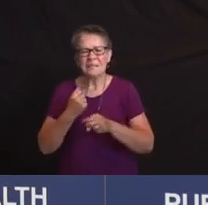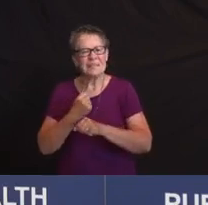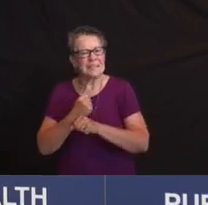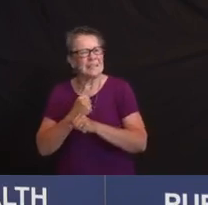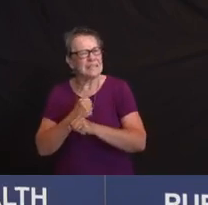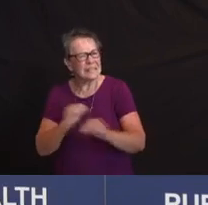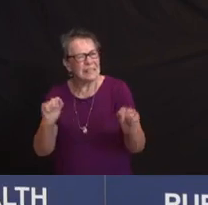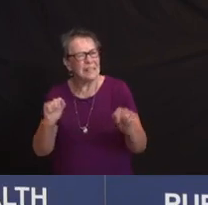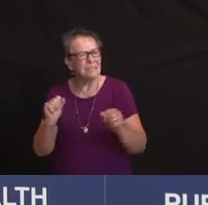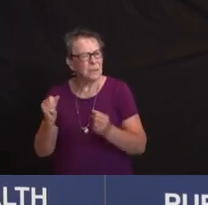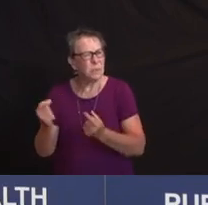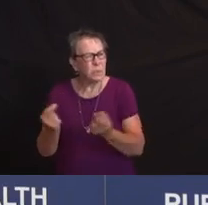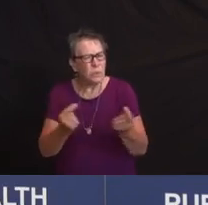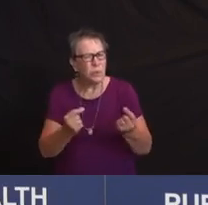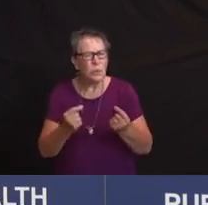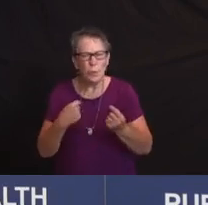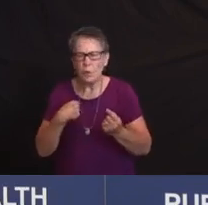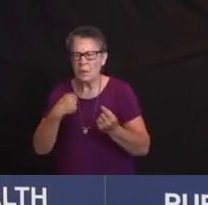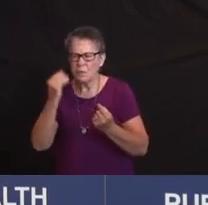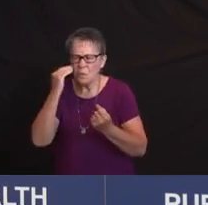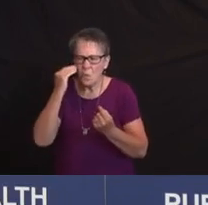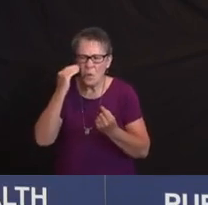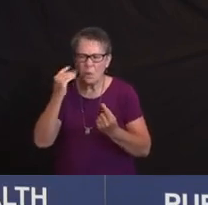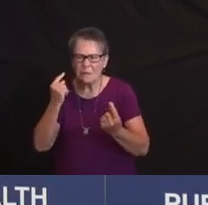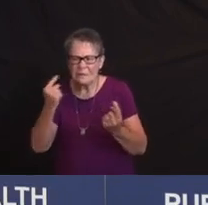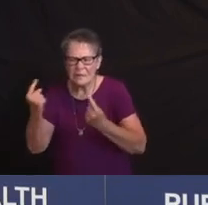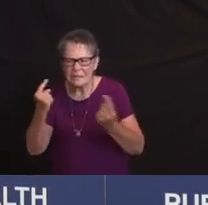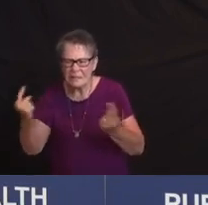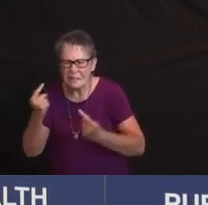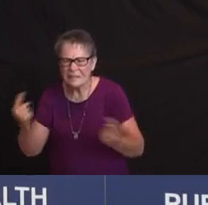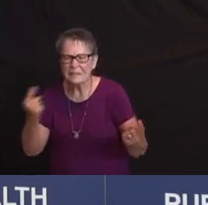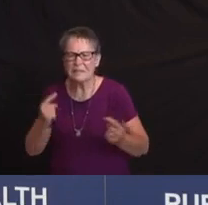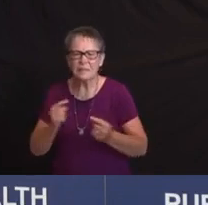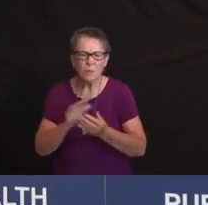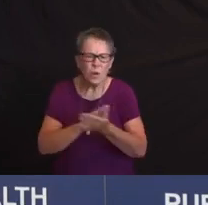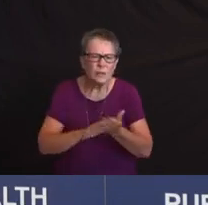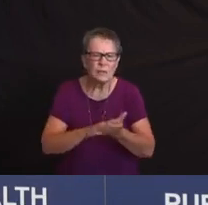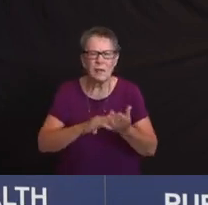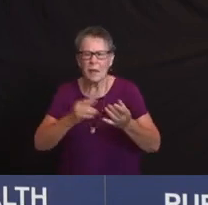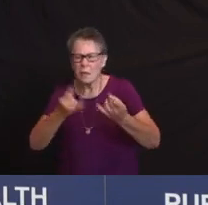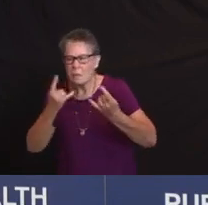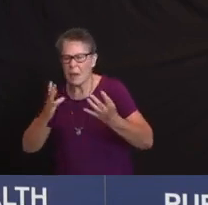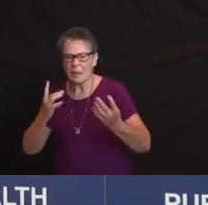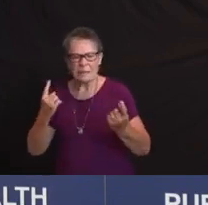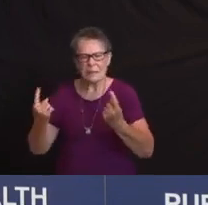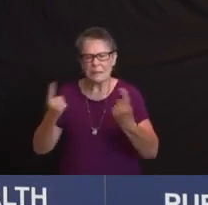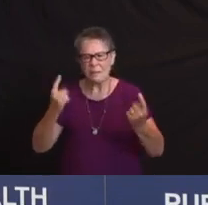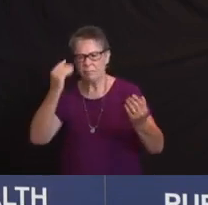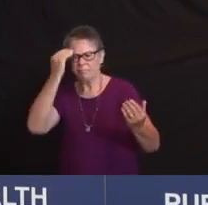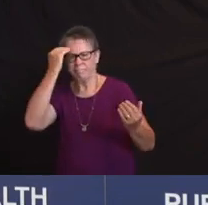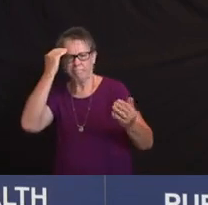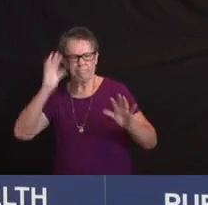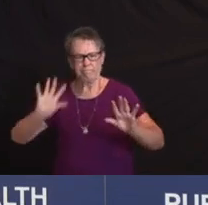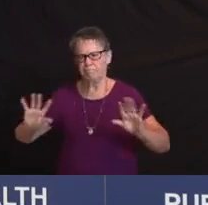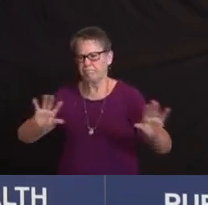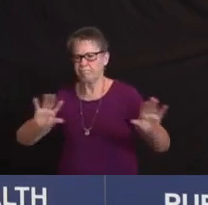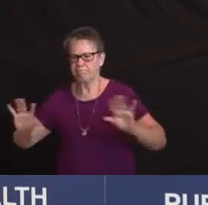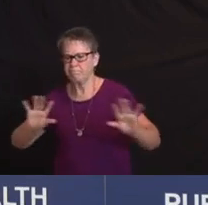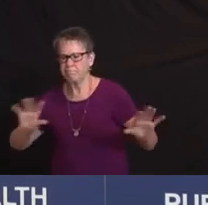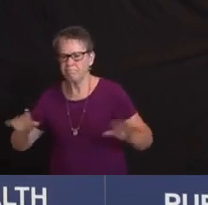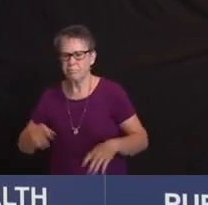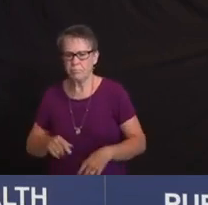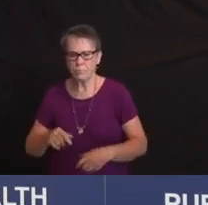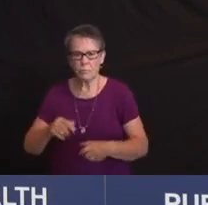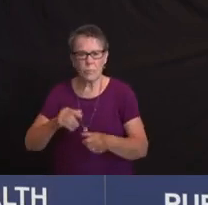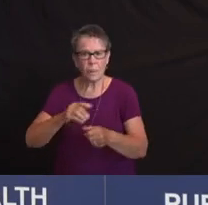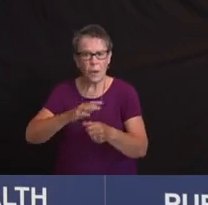different factors that, play into, the potential precipitous fall. It's unpredictable. COVID is unpredictable. So we